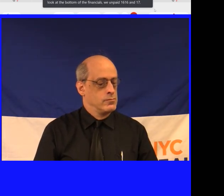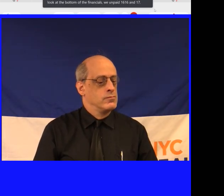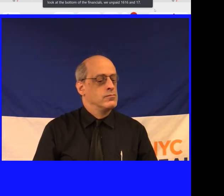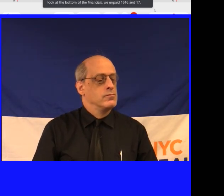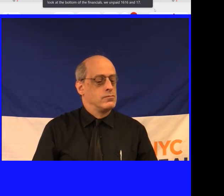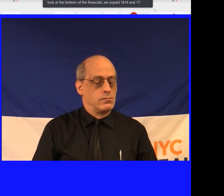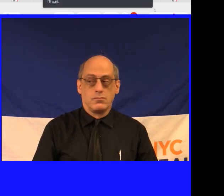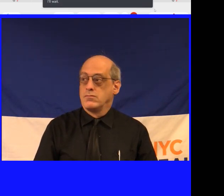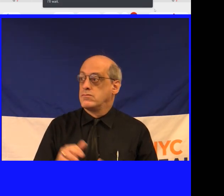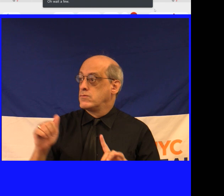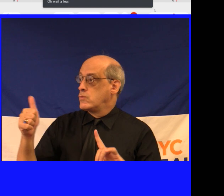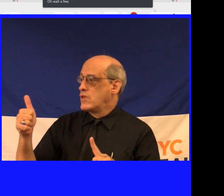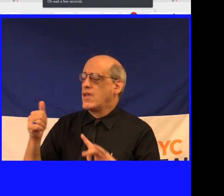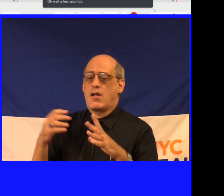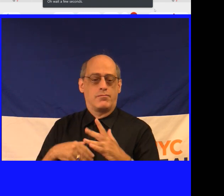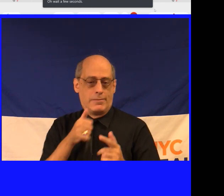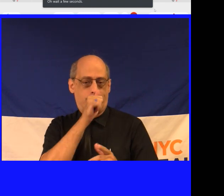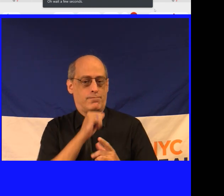I'll wait a few seconds.